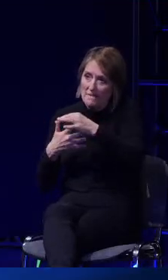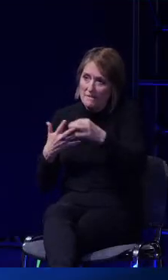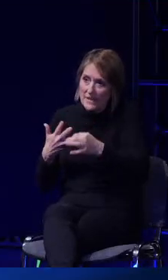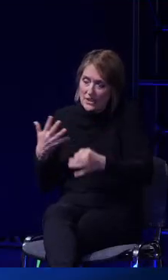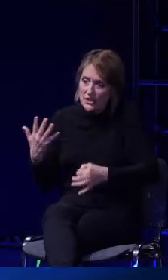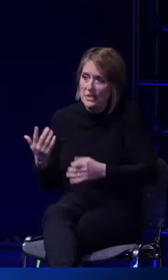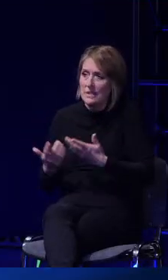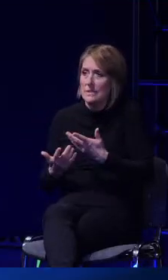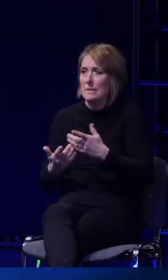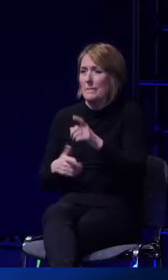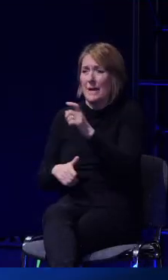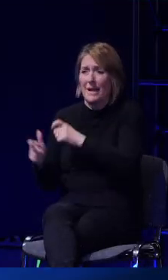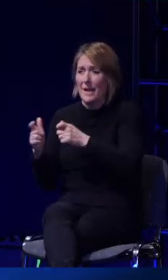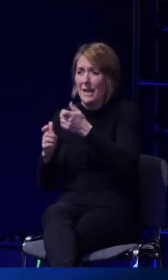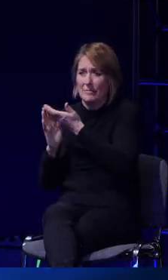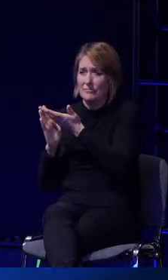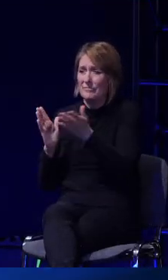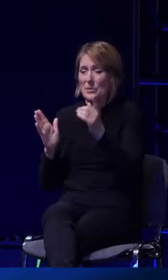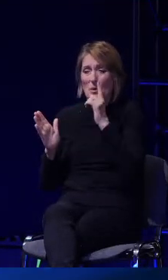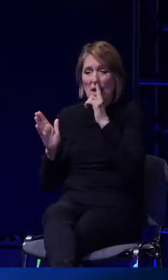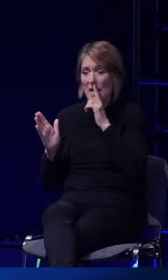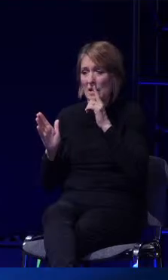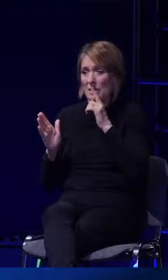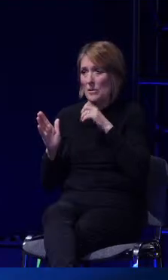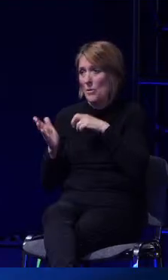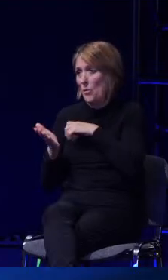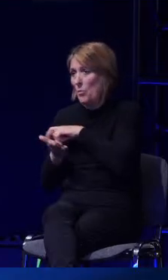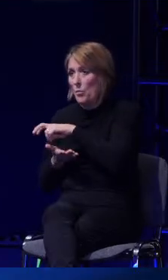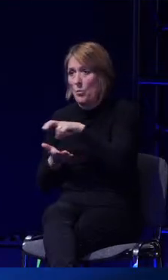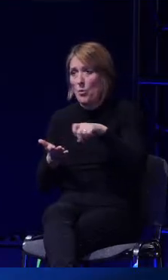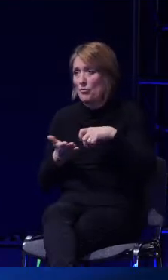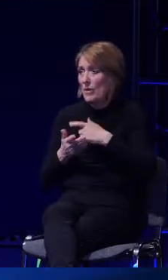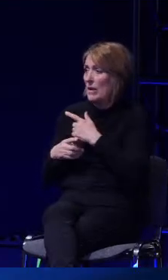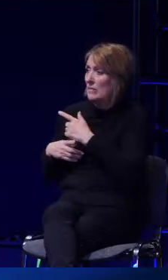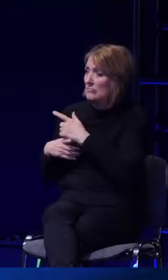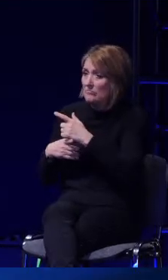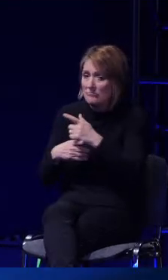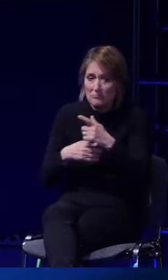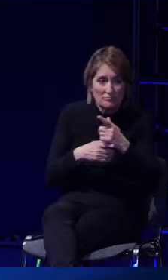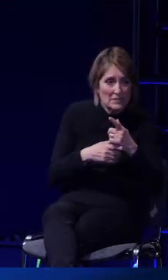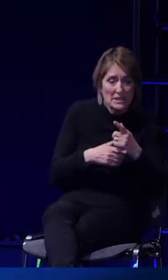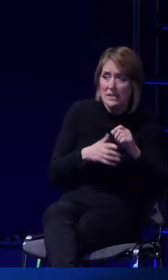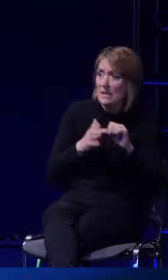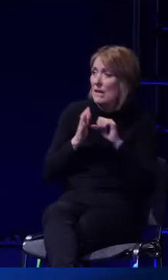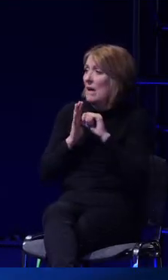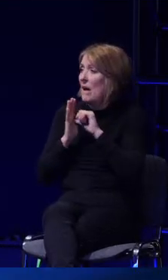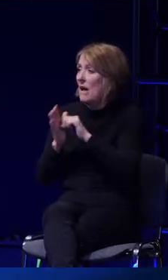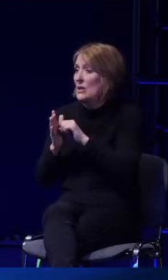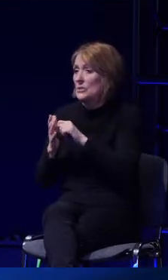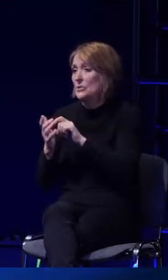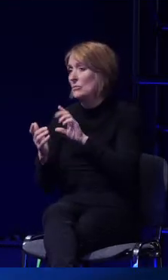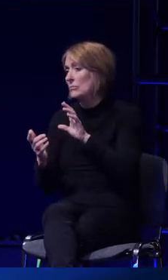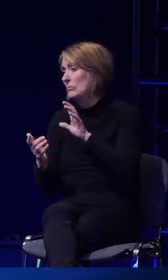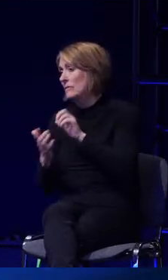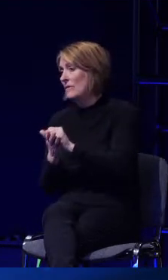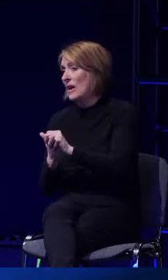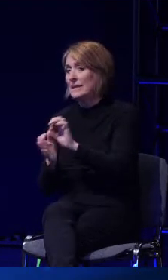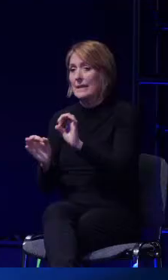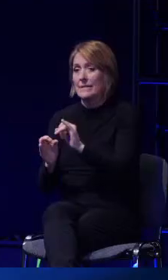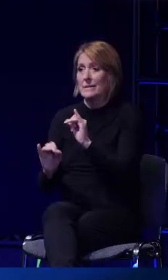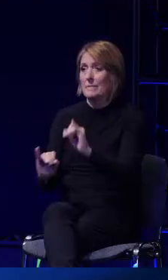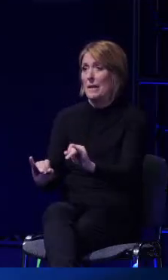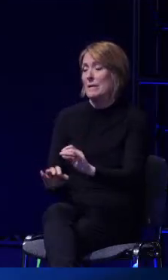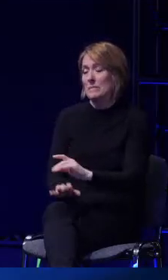the board is, walk around the show now, it's hard to find stuff that is truly bad at